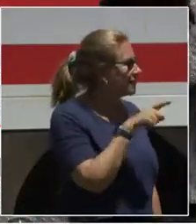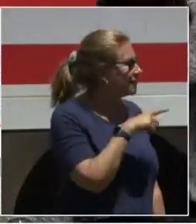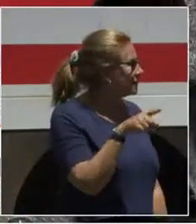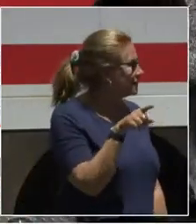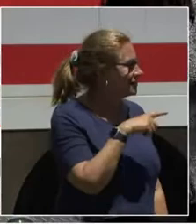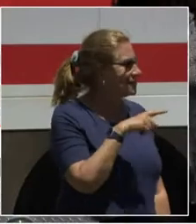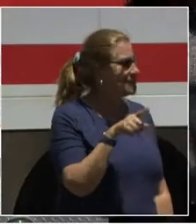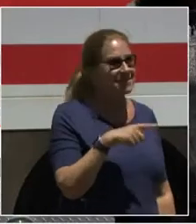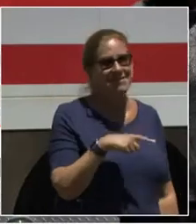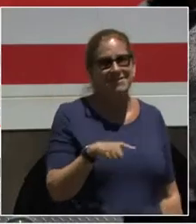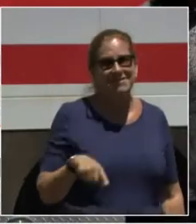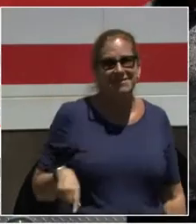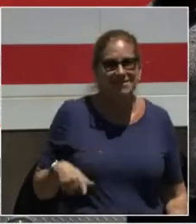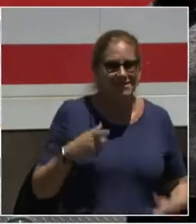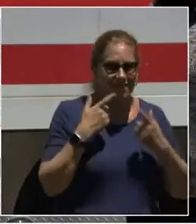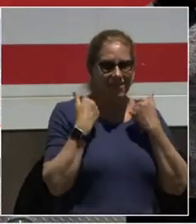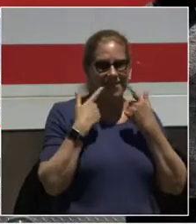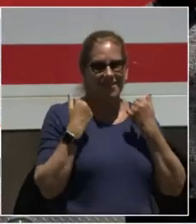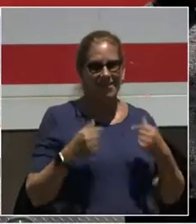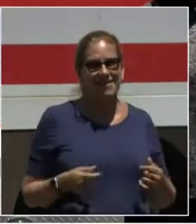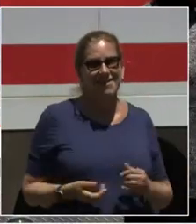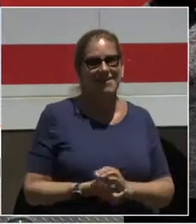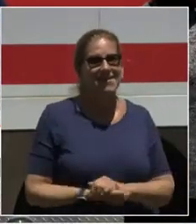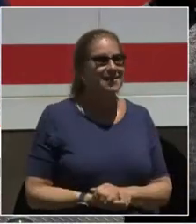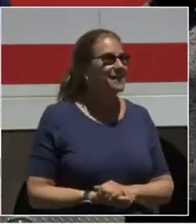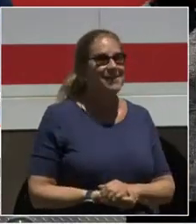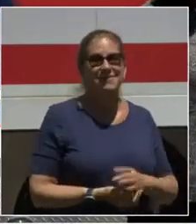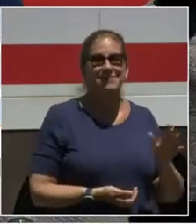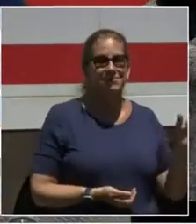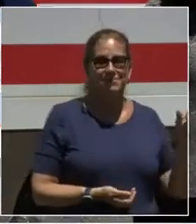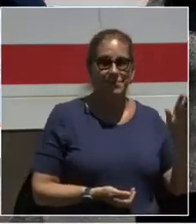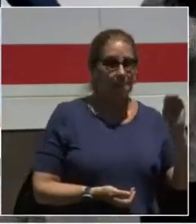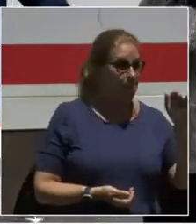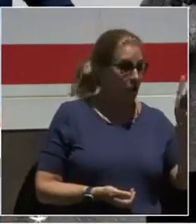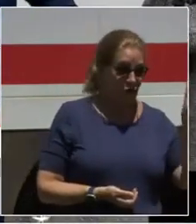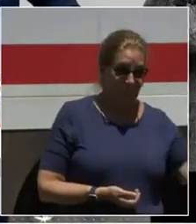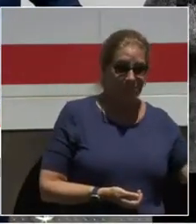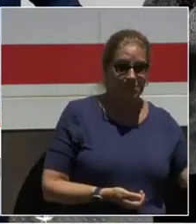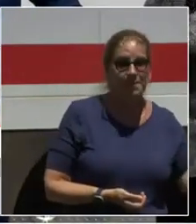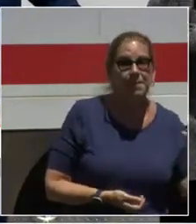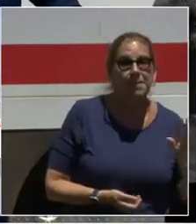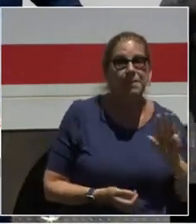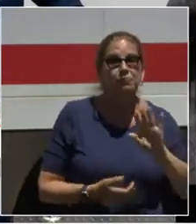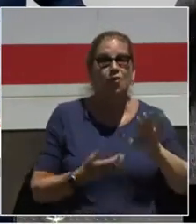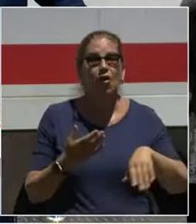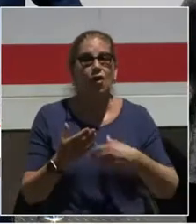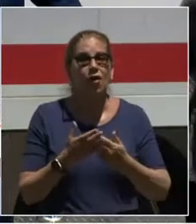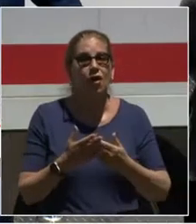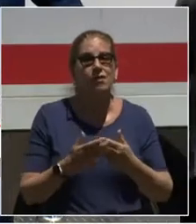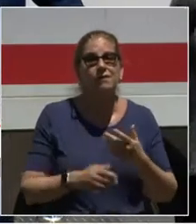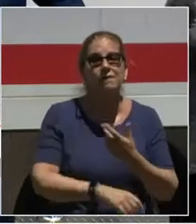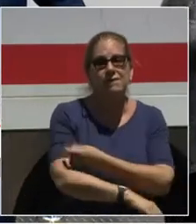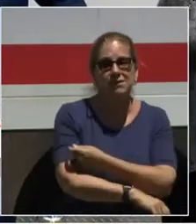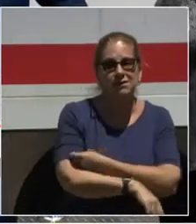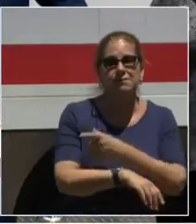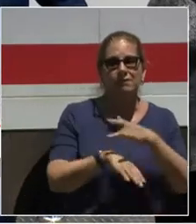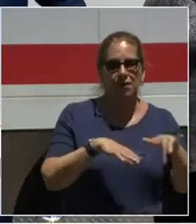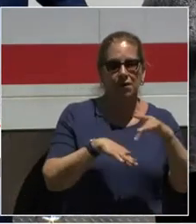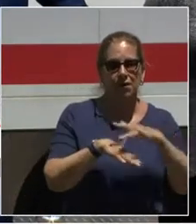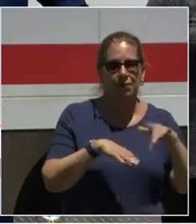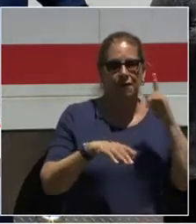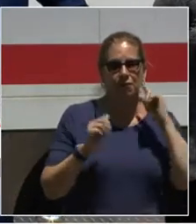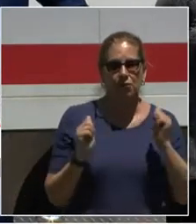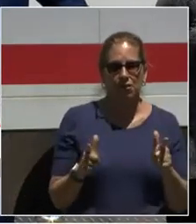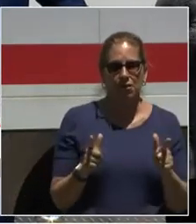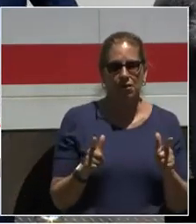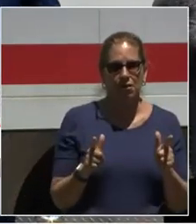The answer to the question, Mark, is that all the vaccines are available. So all routine immunizations for children and including